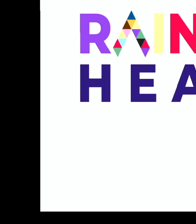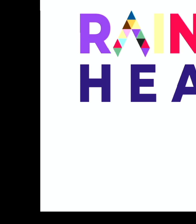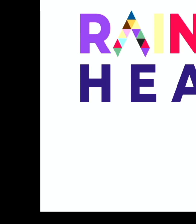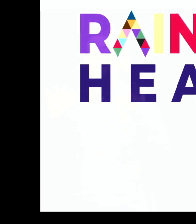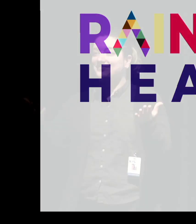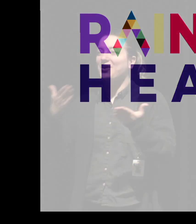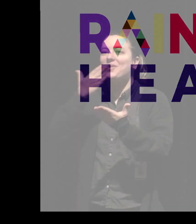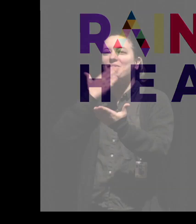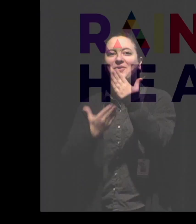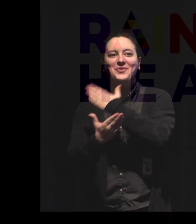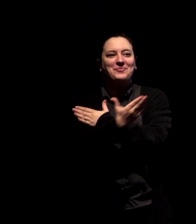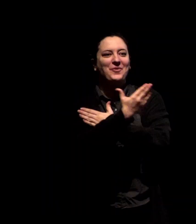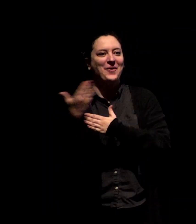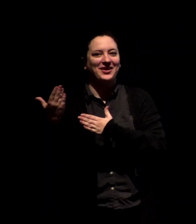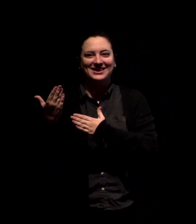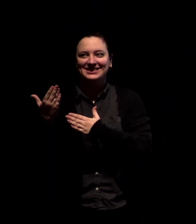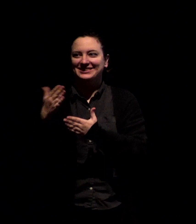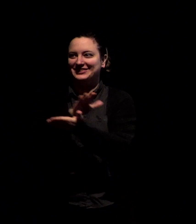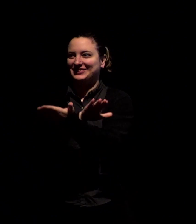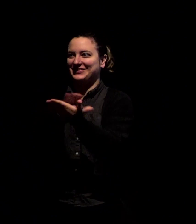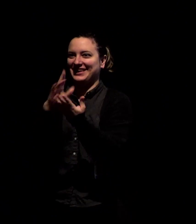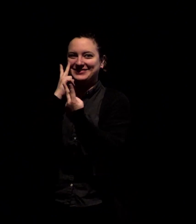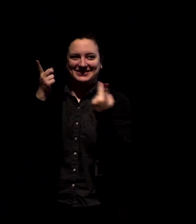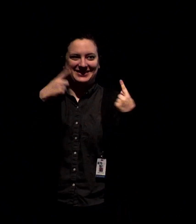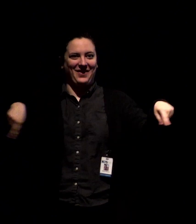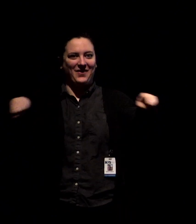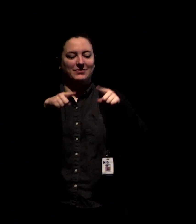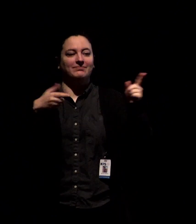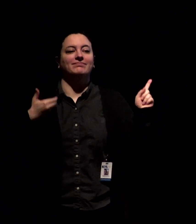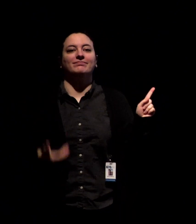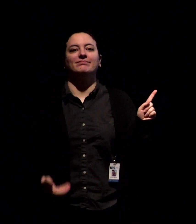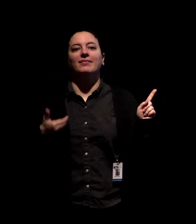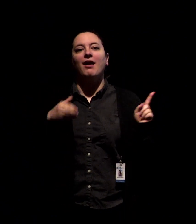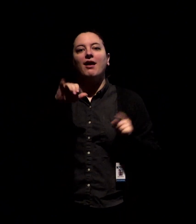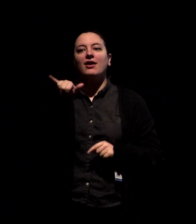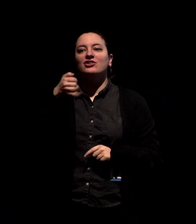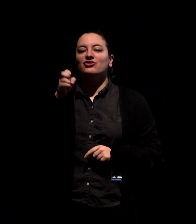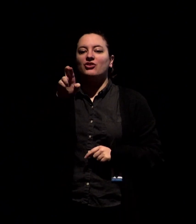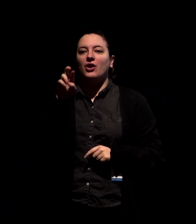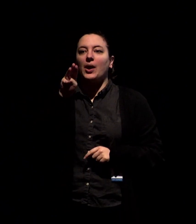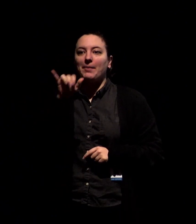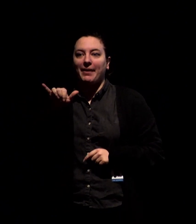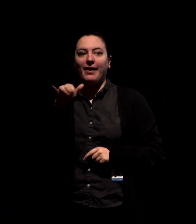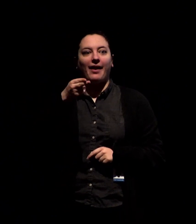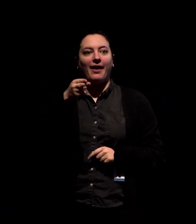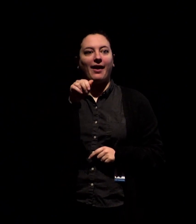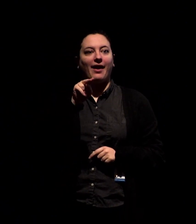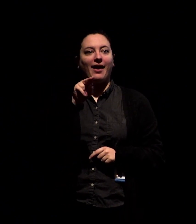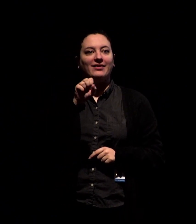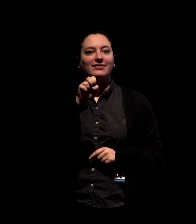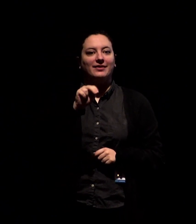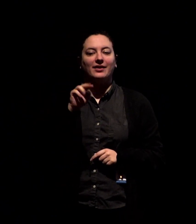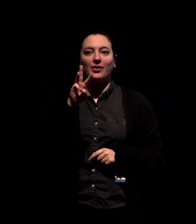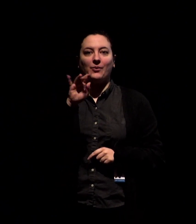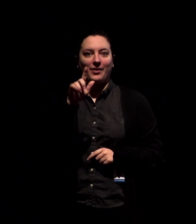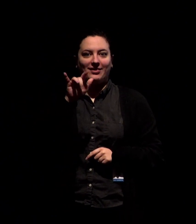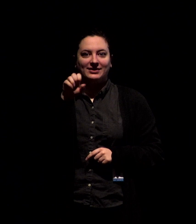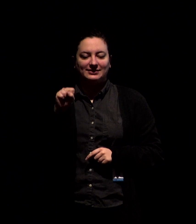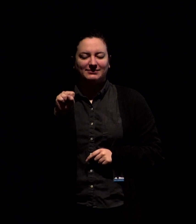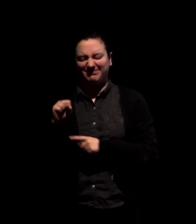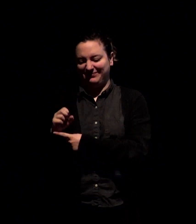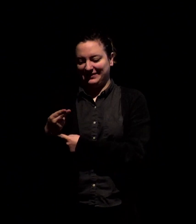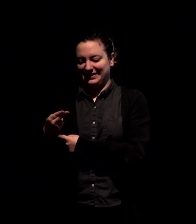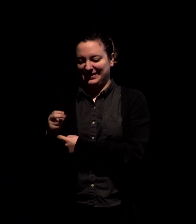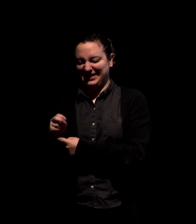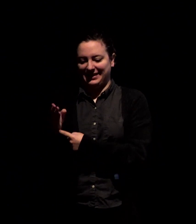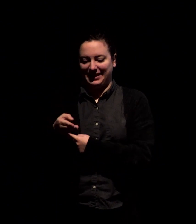Good morning. Nice to see you all here today. My name is Jeremy Hansen Willis. I use he, him pronouns, and I'm the CEO of an